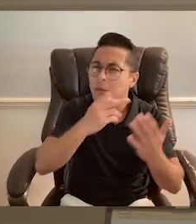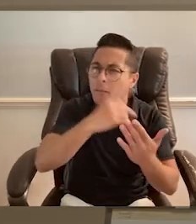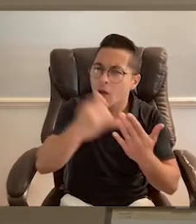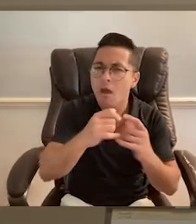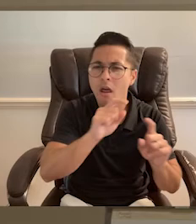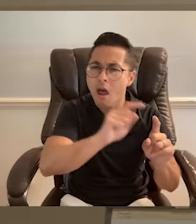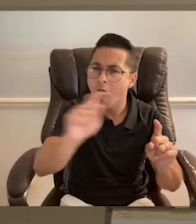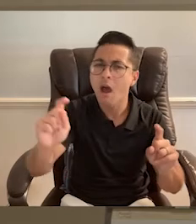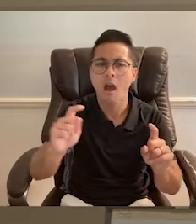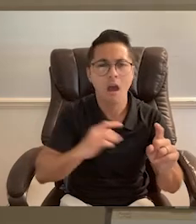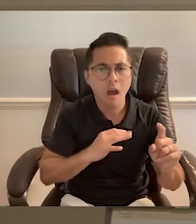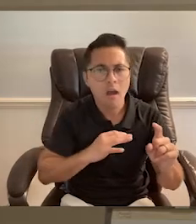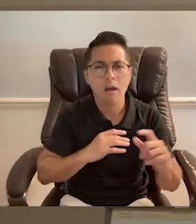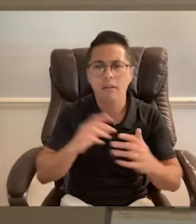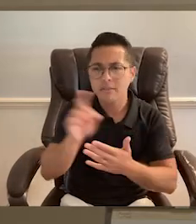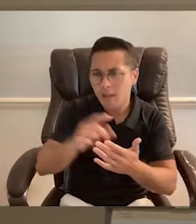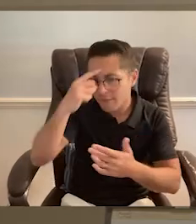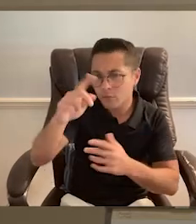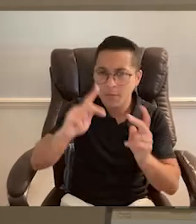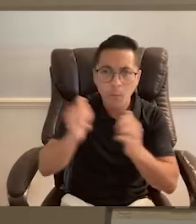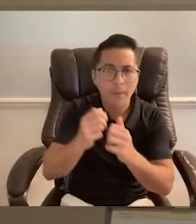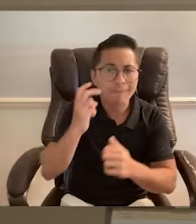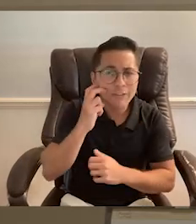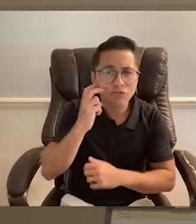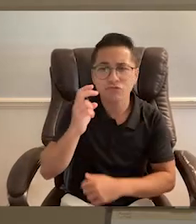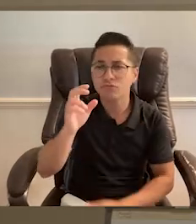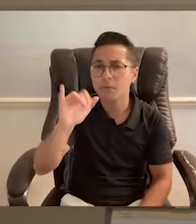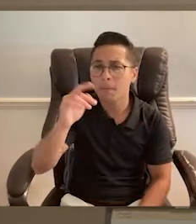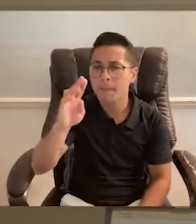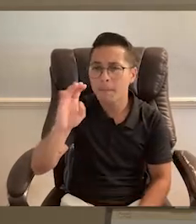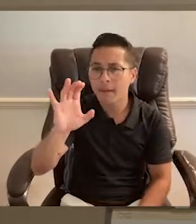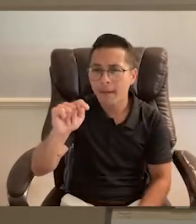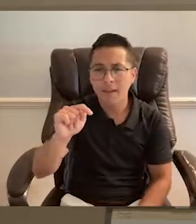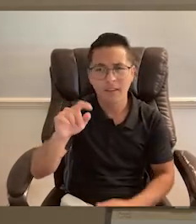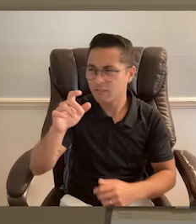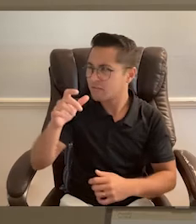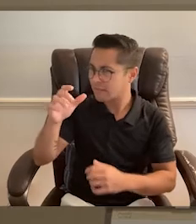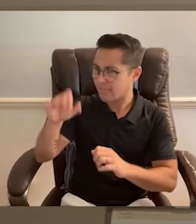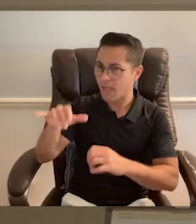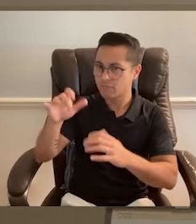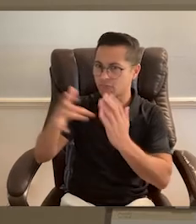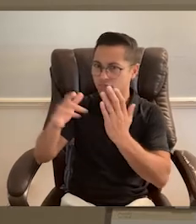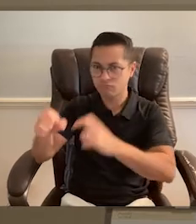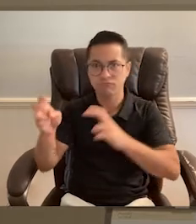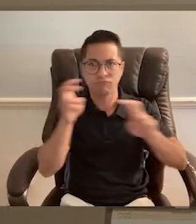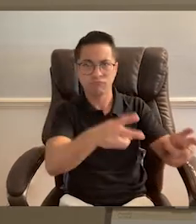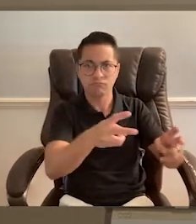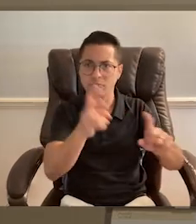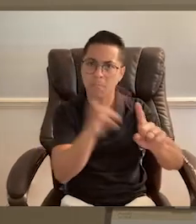But we used a simulator to kind of get some more information to look at some of the dynamics. And then more